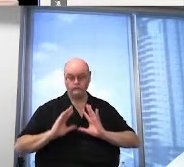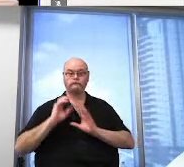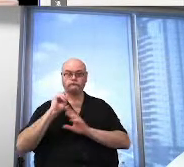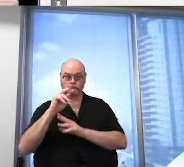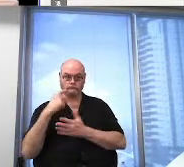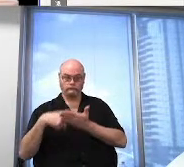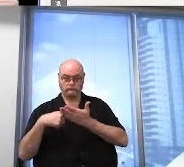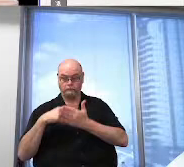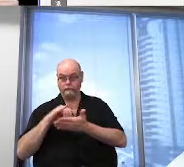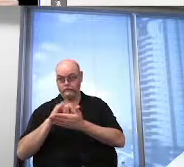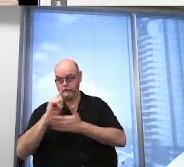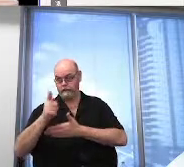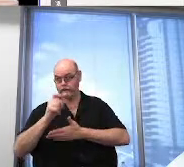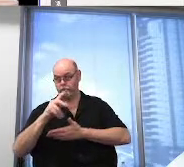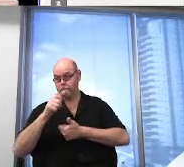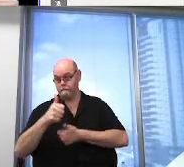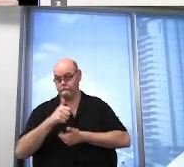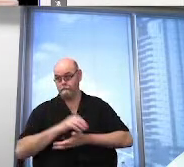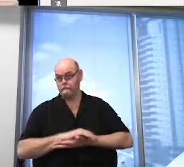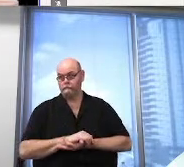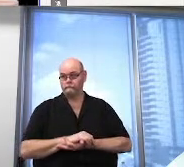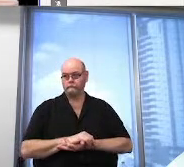clear? Yes, we are. We will be. Thank you, sir.